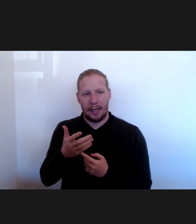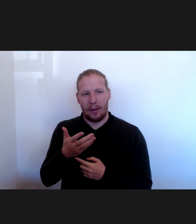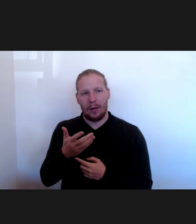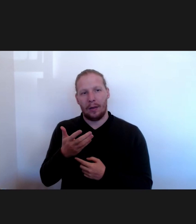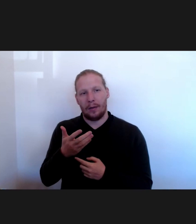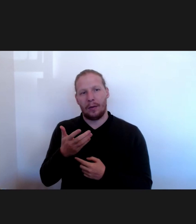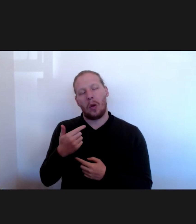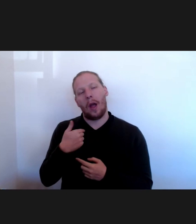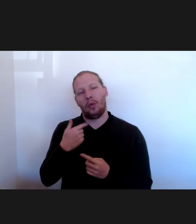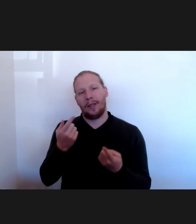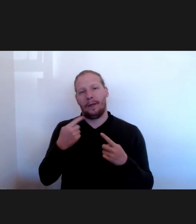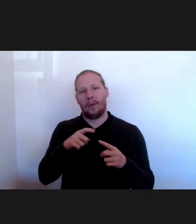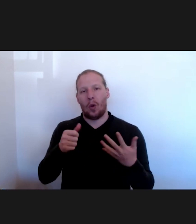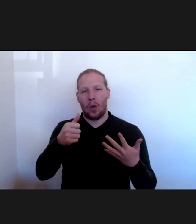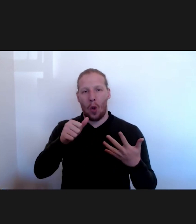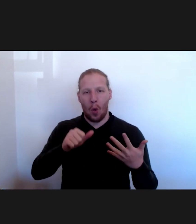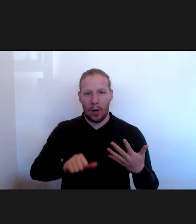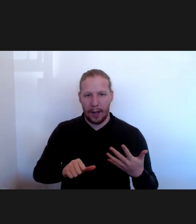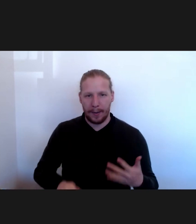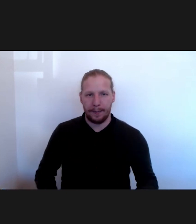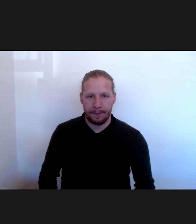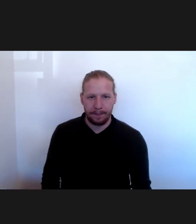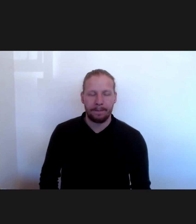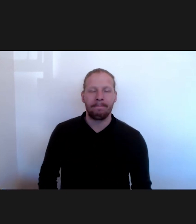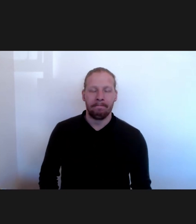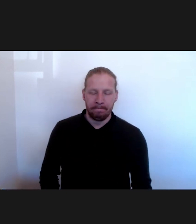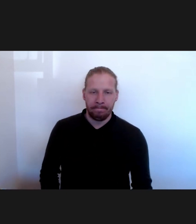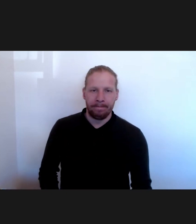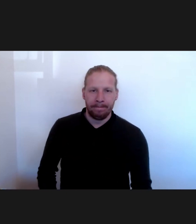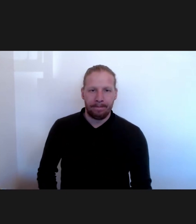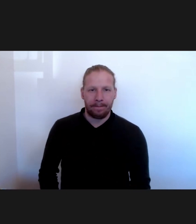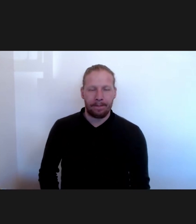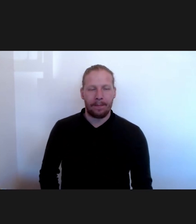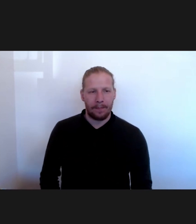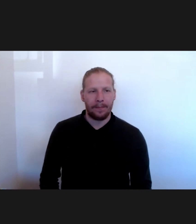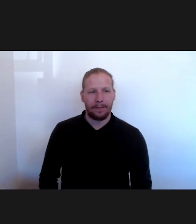just go by order. So the first question is